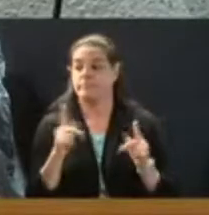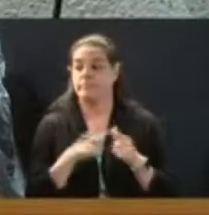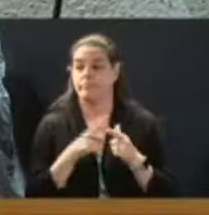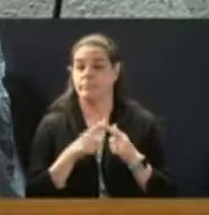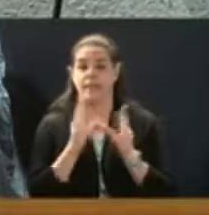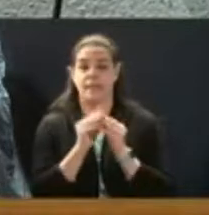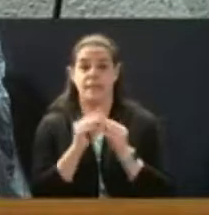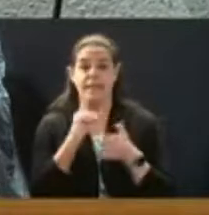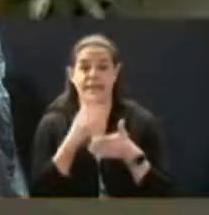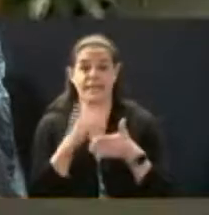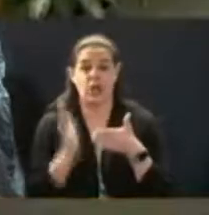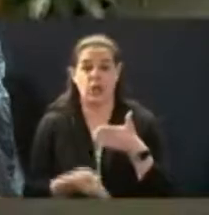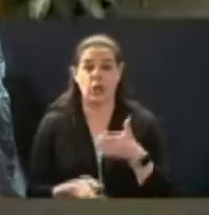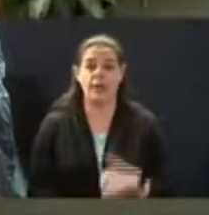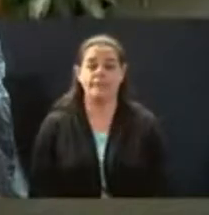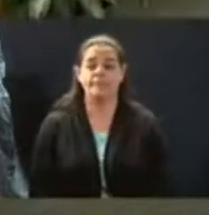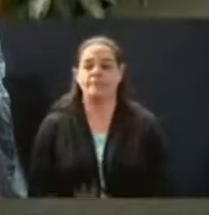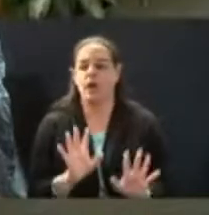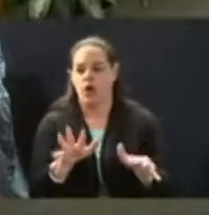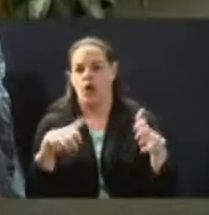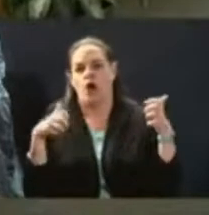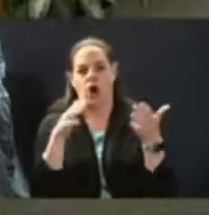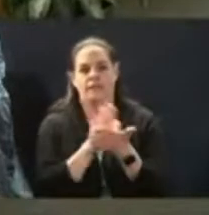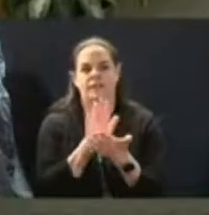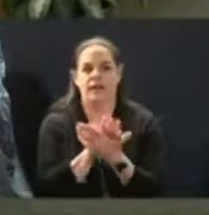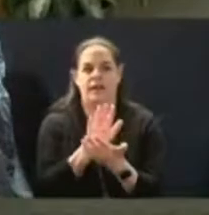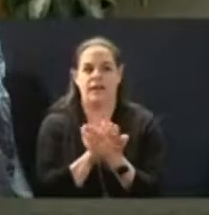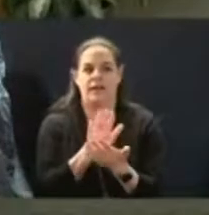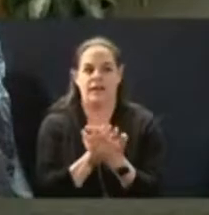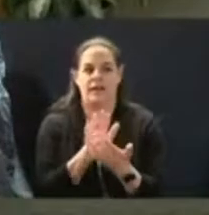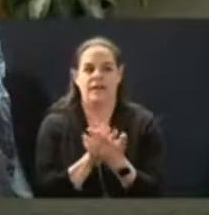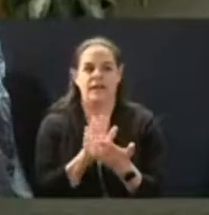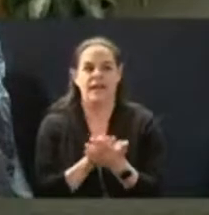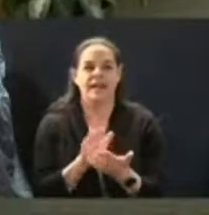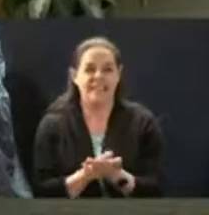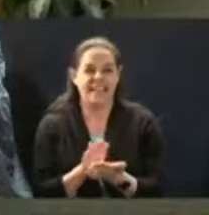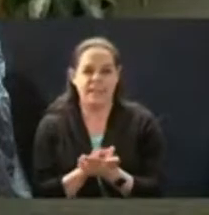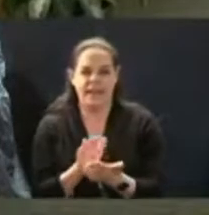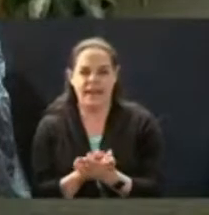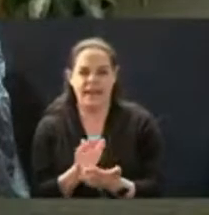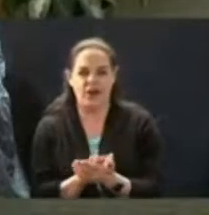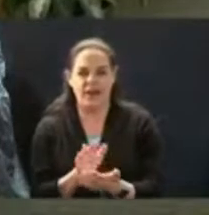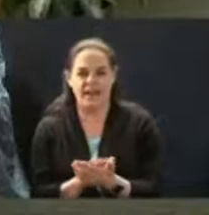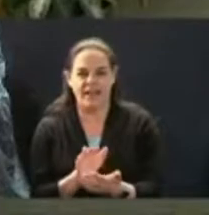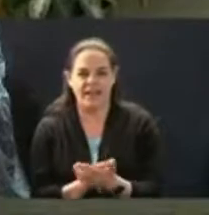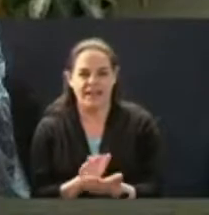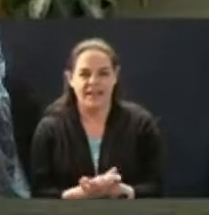is concluded then.